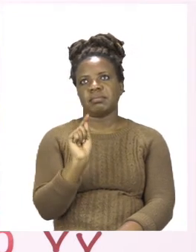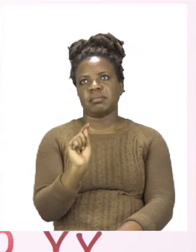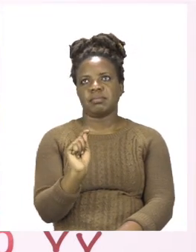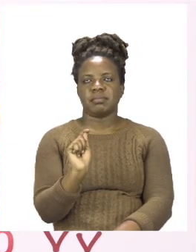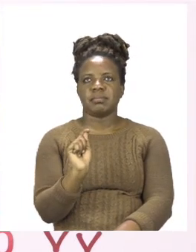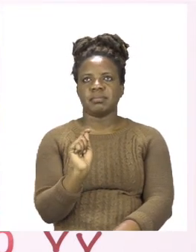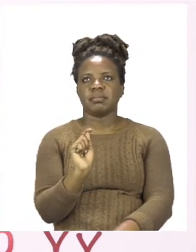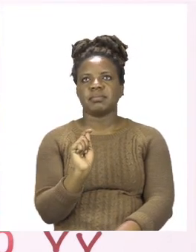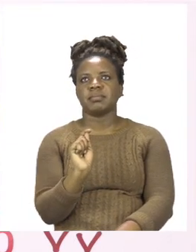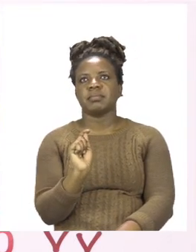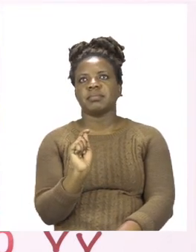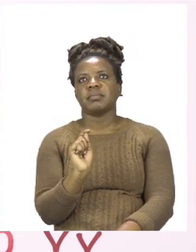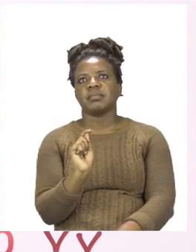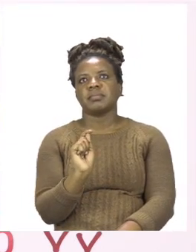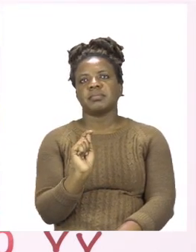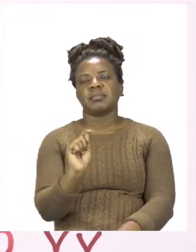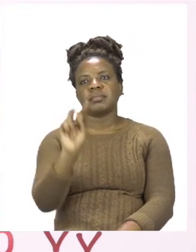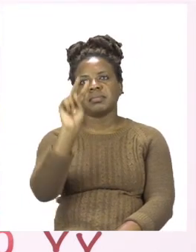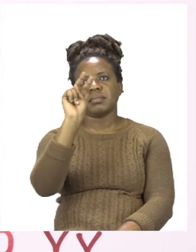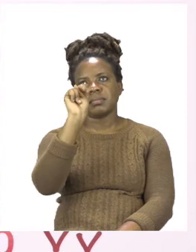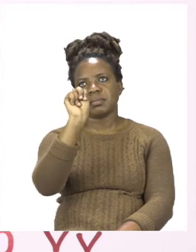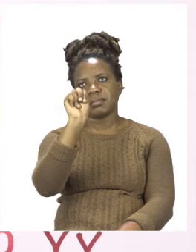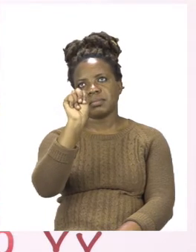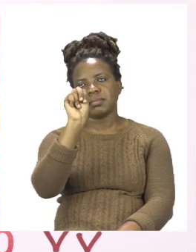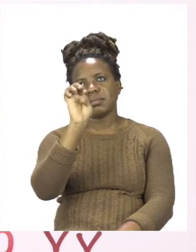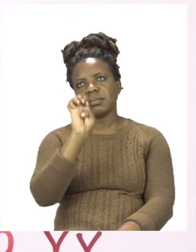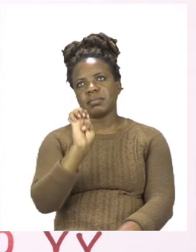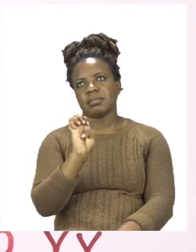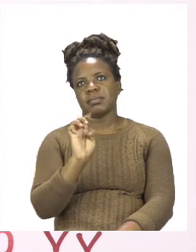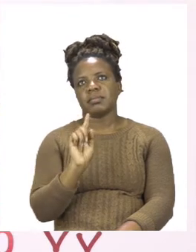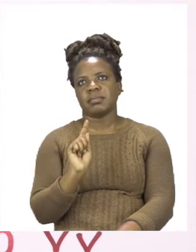fill in the word net.